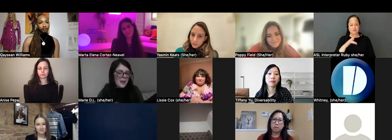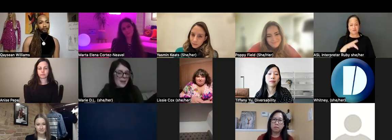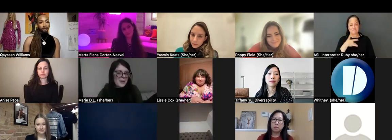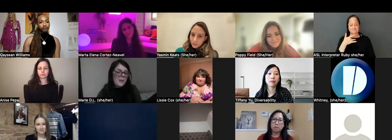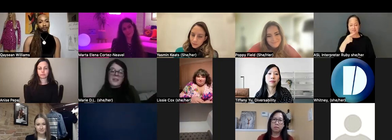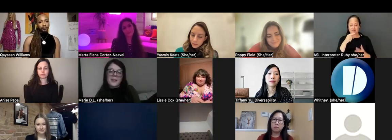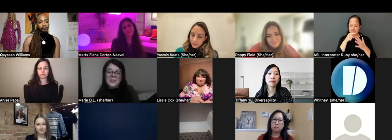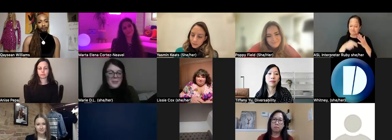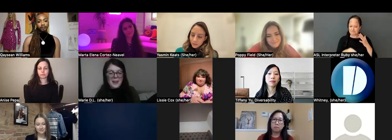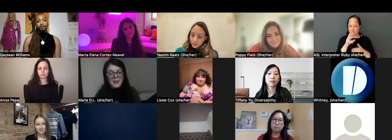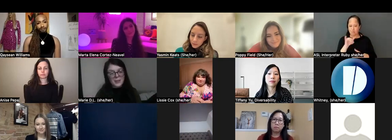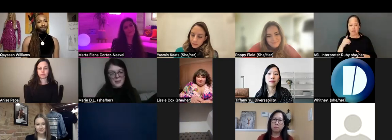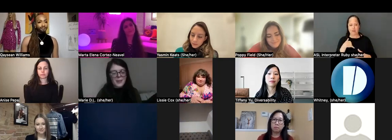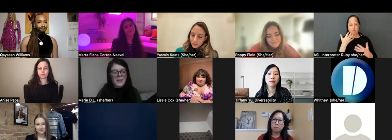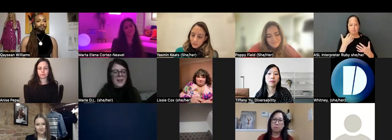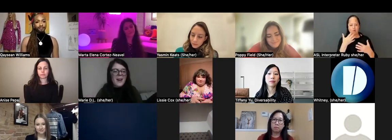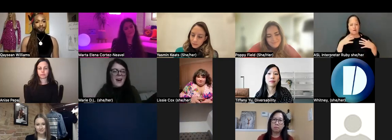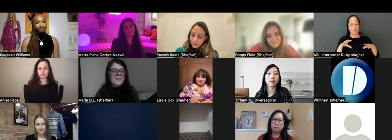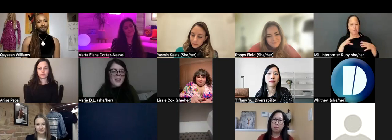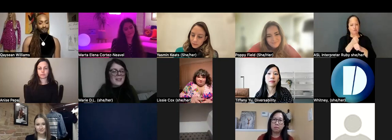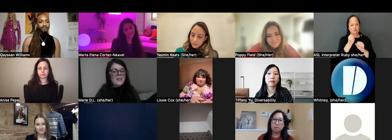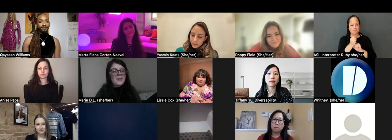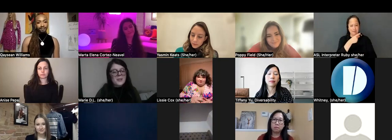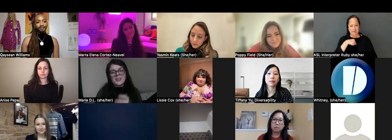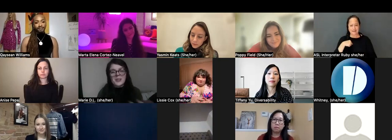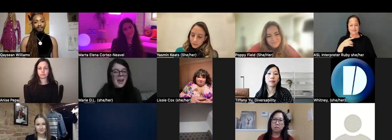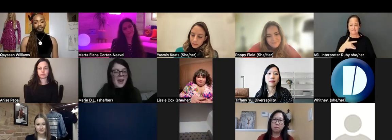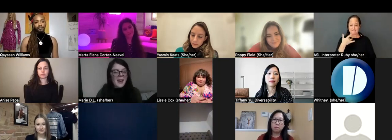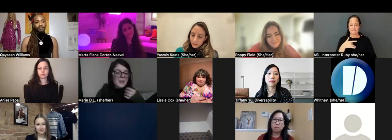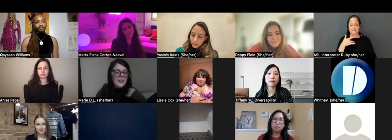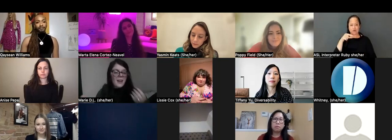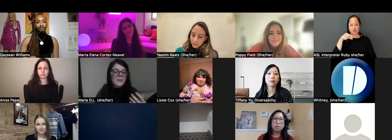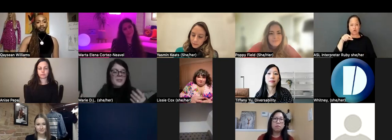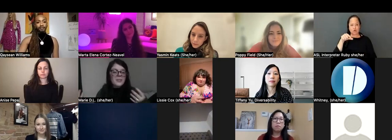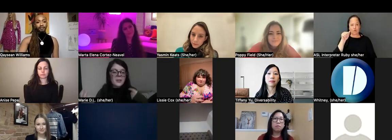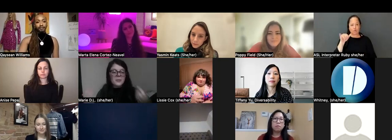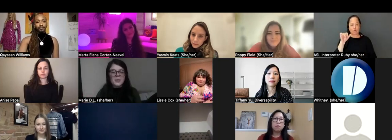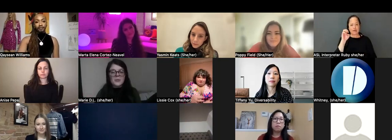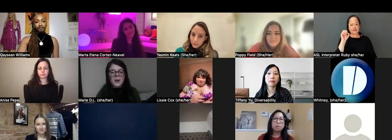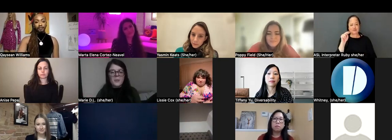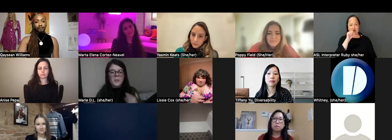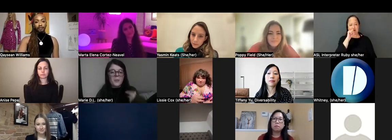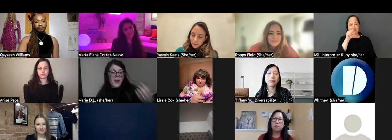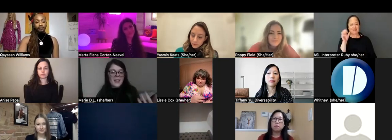of way we want our clothes to make us feel. And now, Quayshawn, I would love to hear from you.